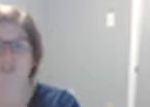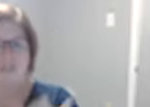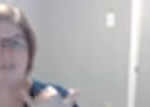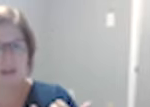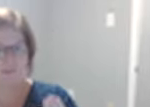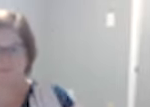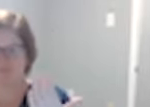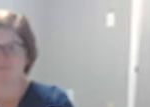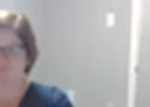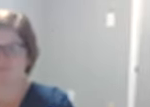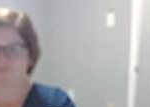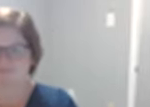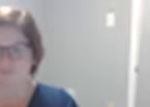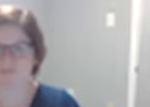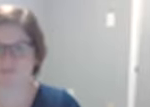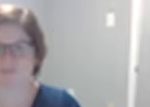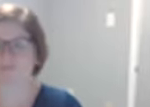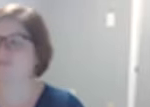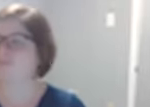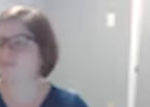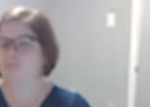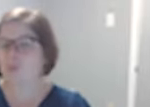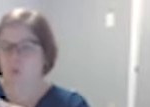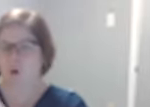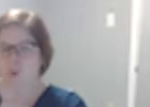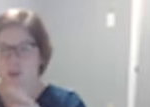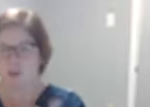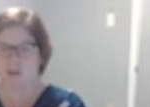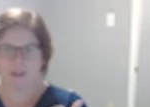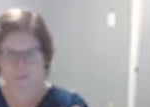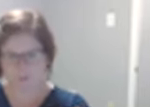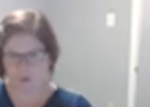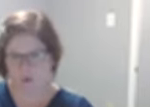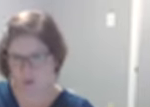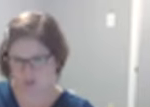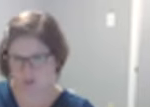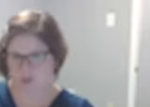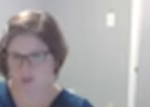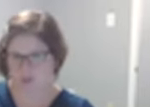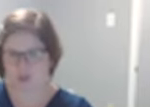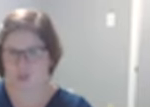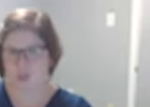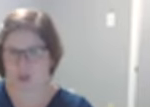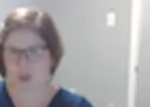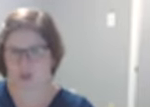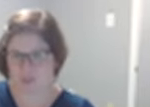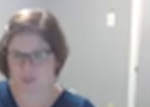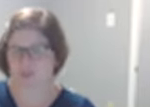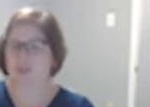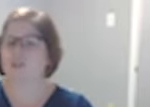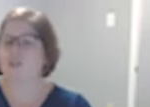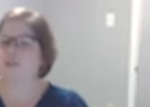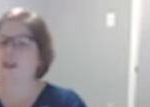the final moments. While those questions filter in, I do have one question for you. Okay. That is, what advice do you have for